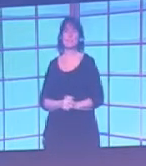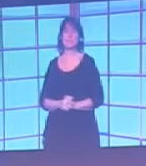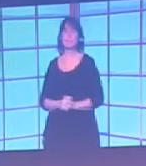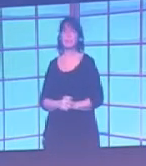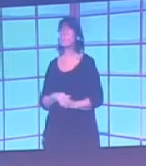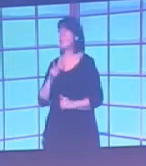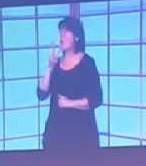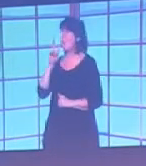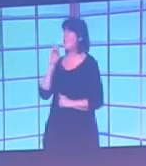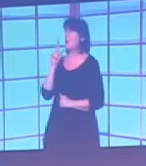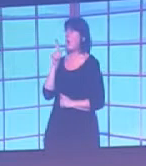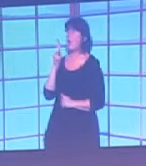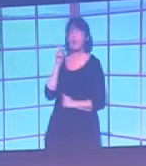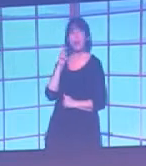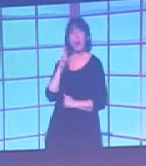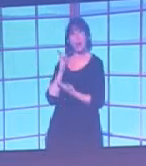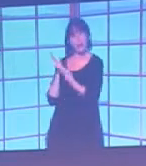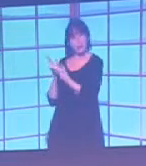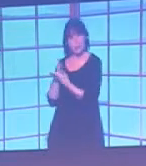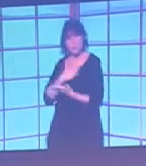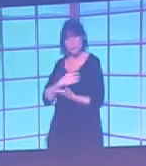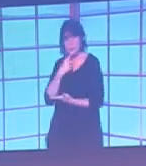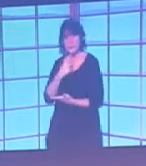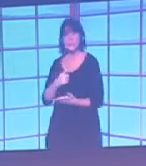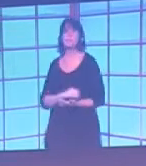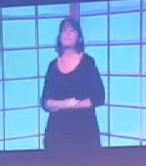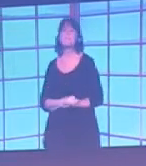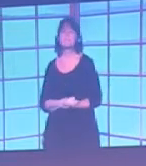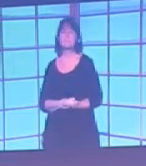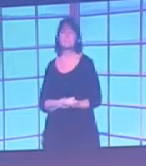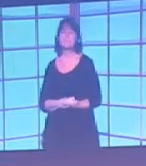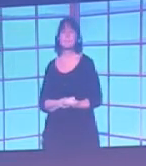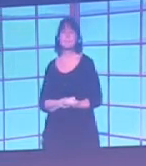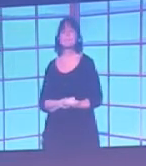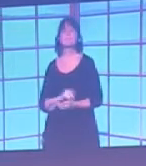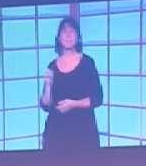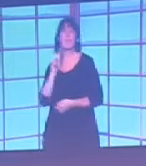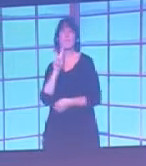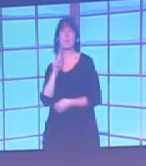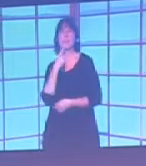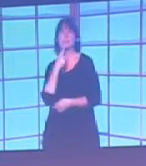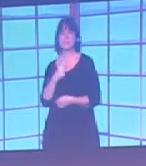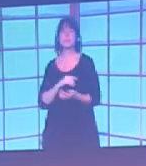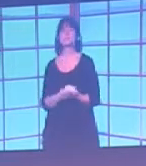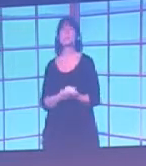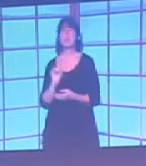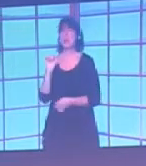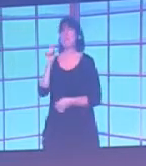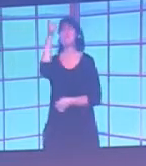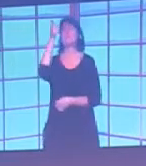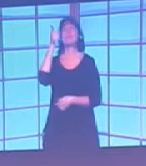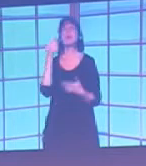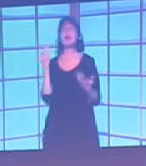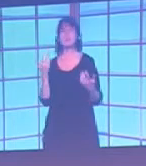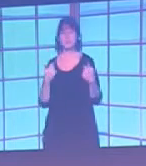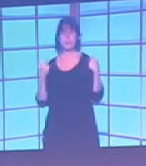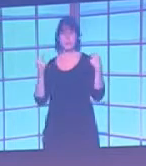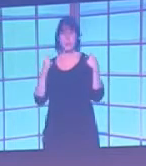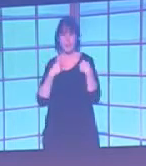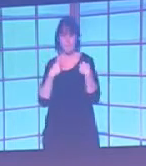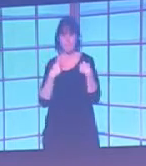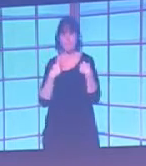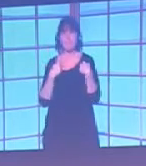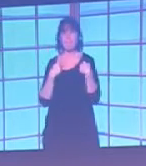Volker, would you like to say a few words in answer? Well, first of all, what we did is